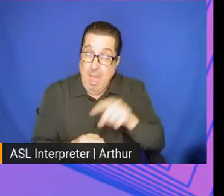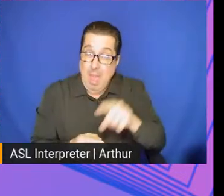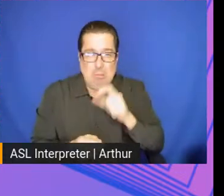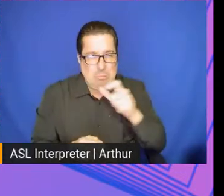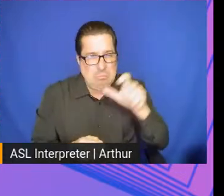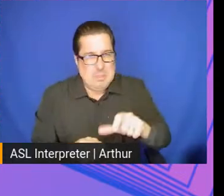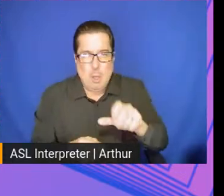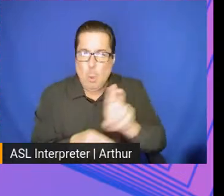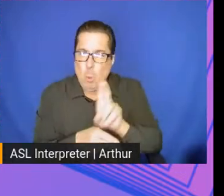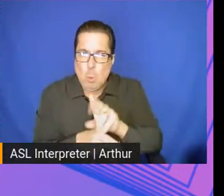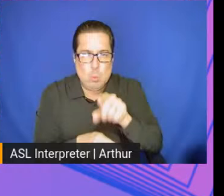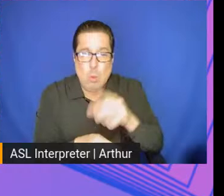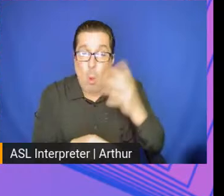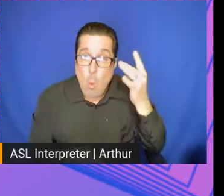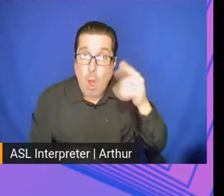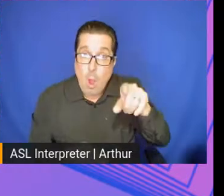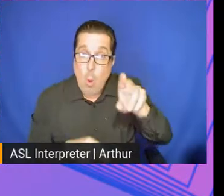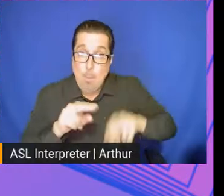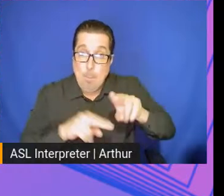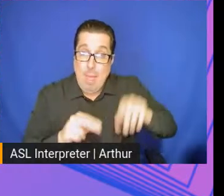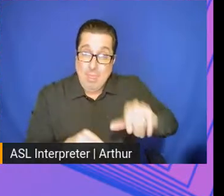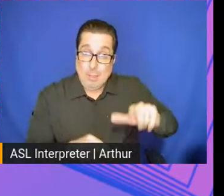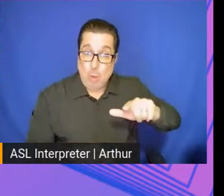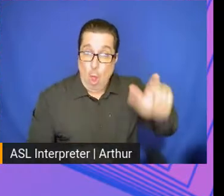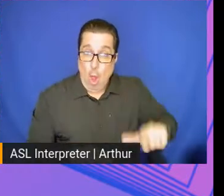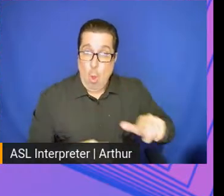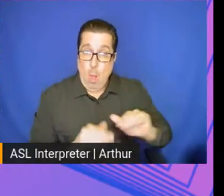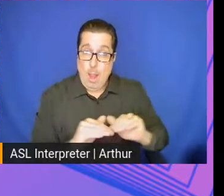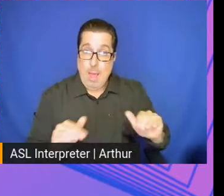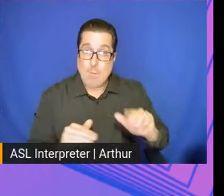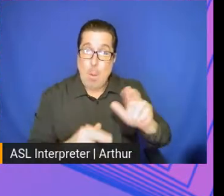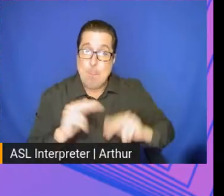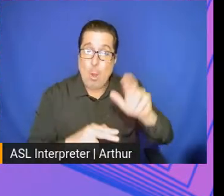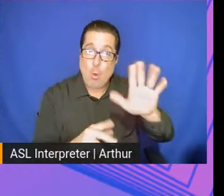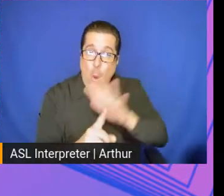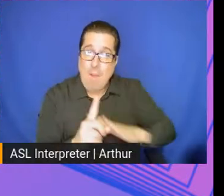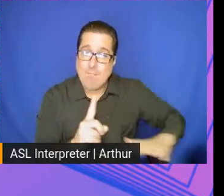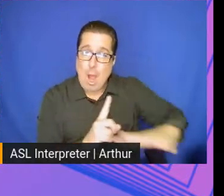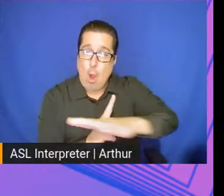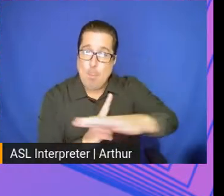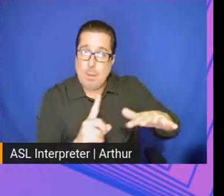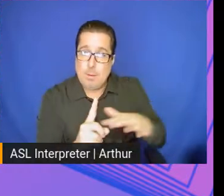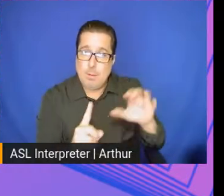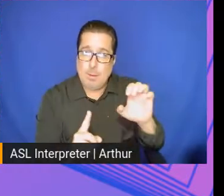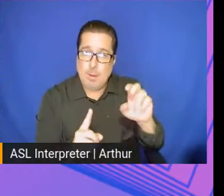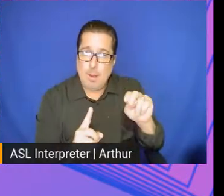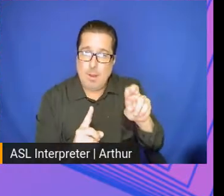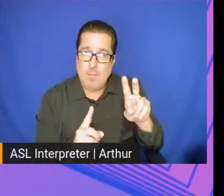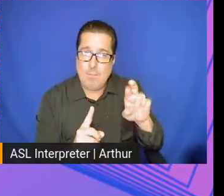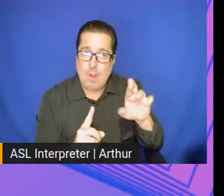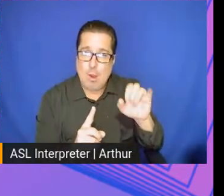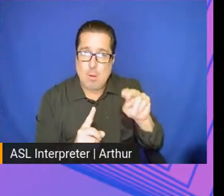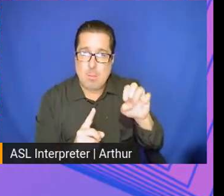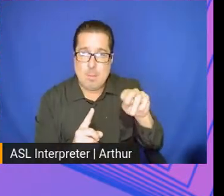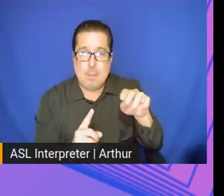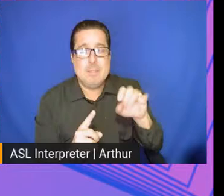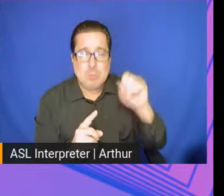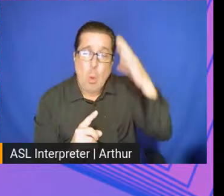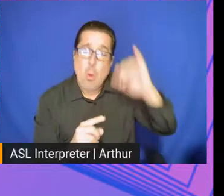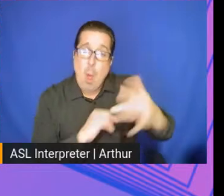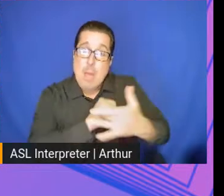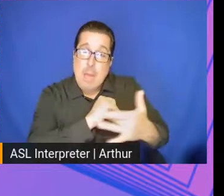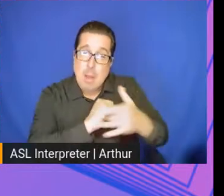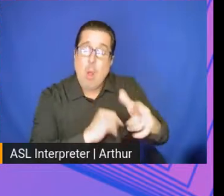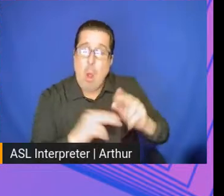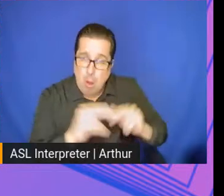building at this low of a level, building your environments, even though you are creating your infrastructure and your resources